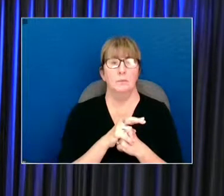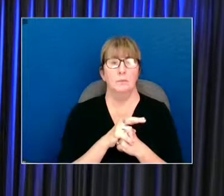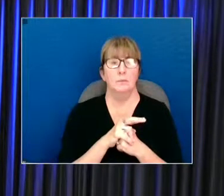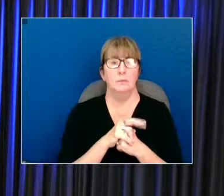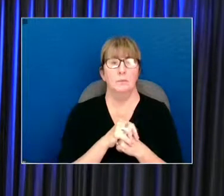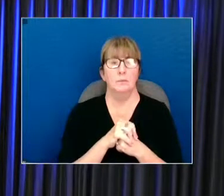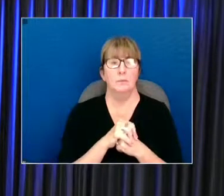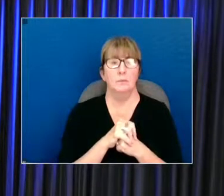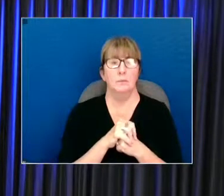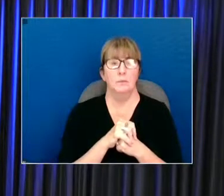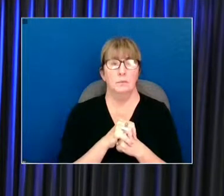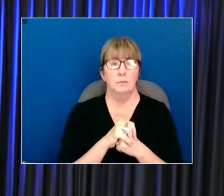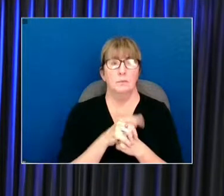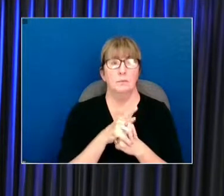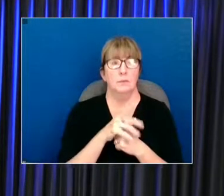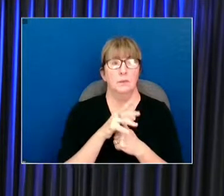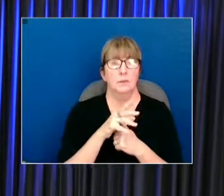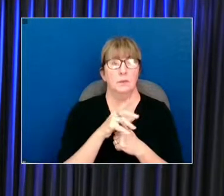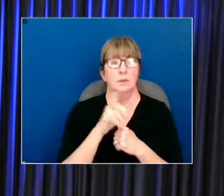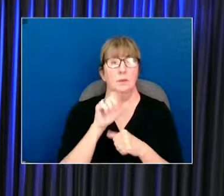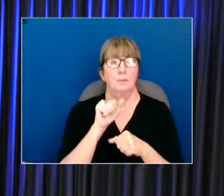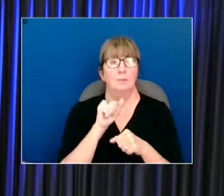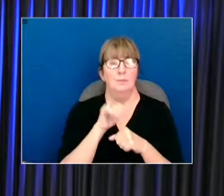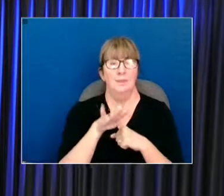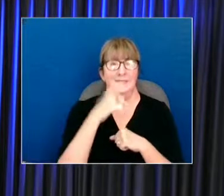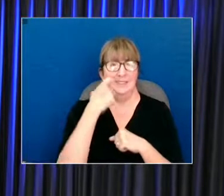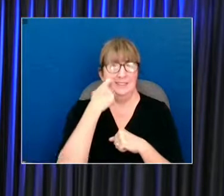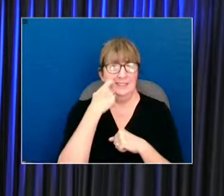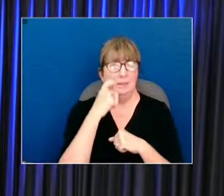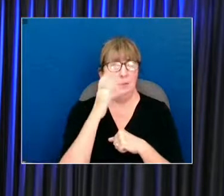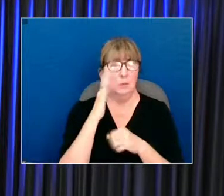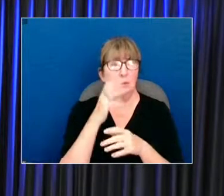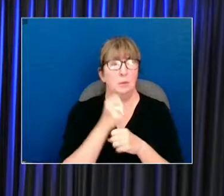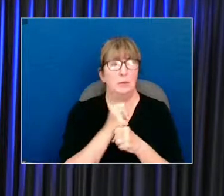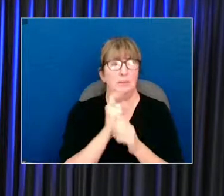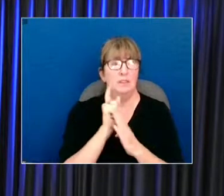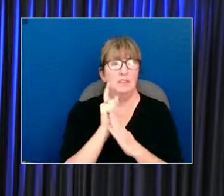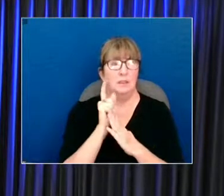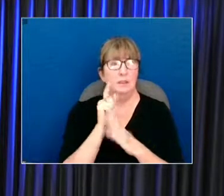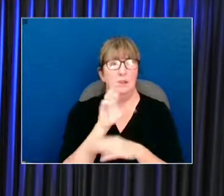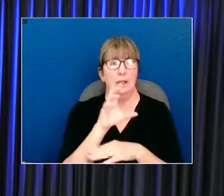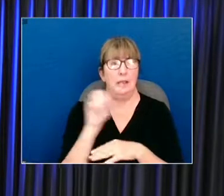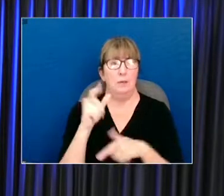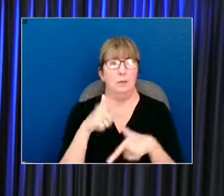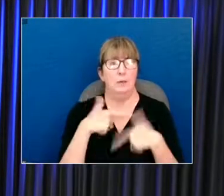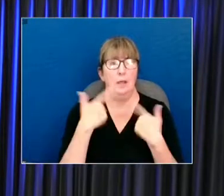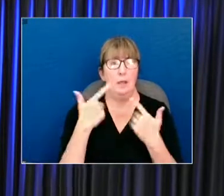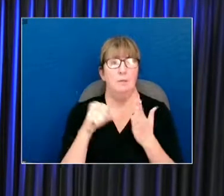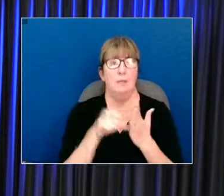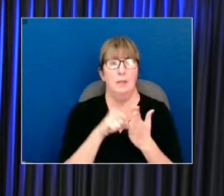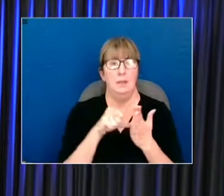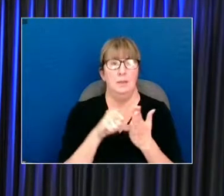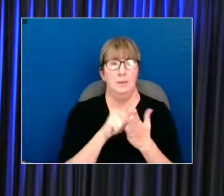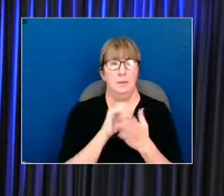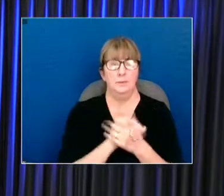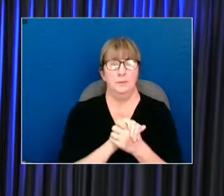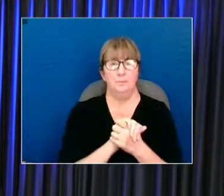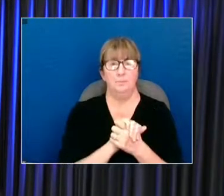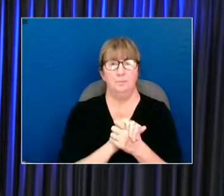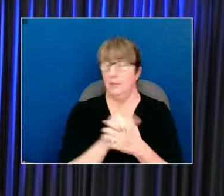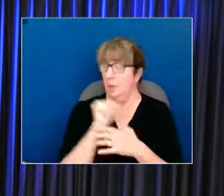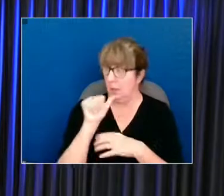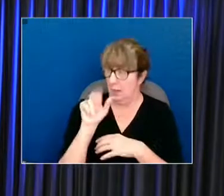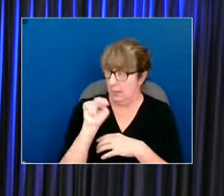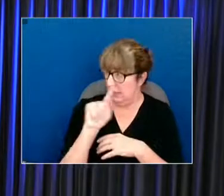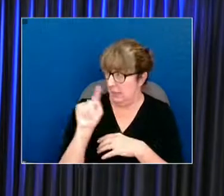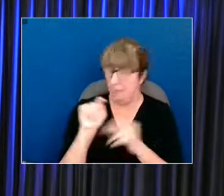Okay, it should be in your inbox in a couple of seconds. This is the actual county's live page, Not the NTT one. not